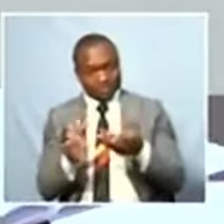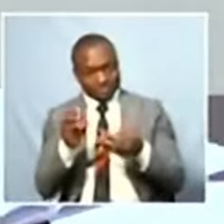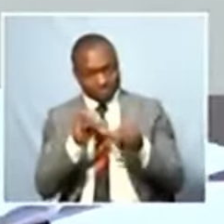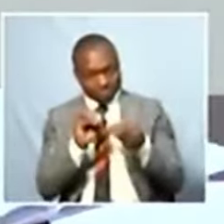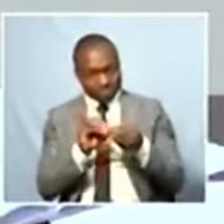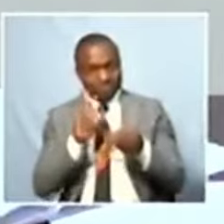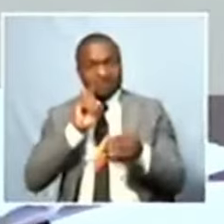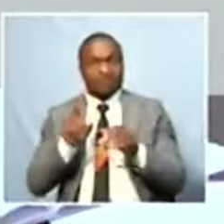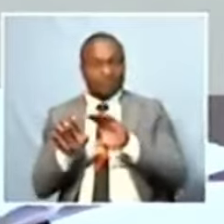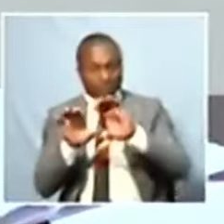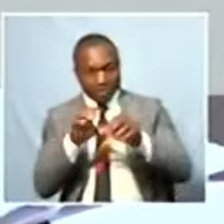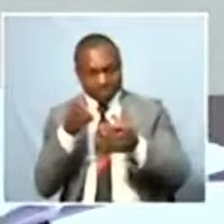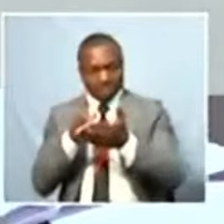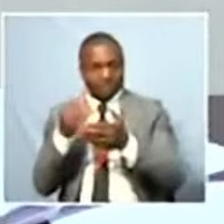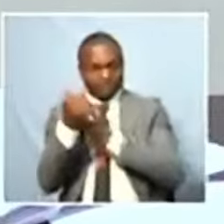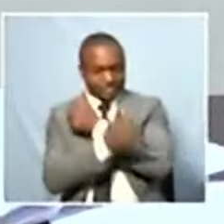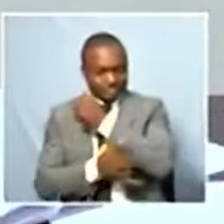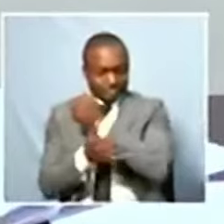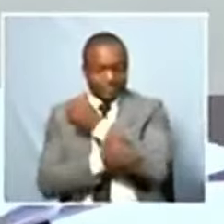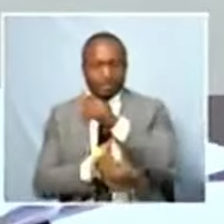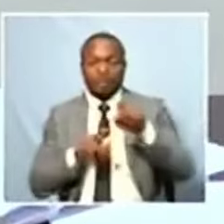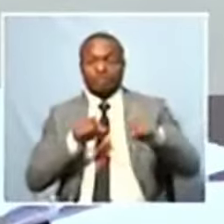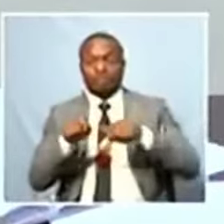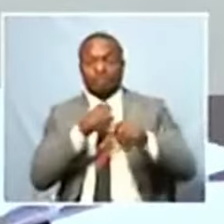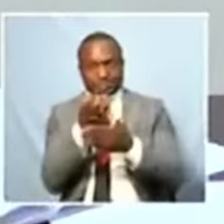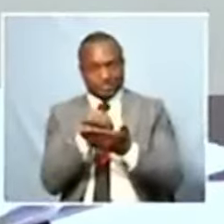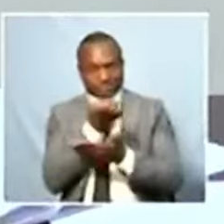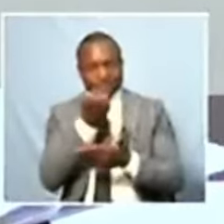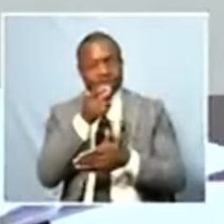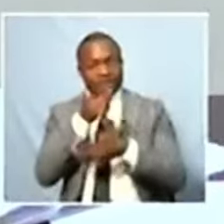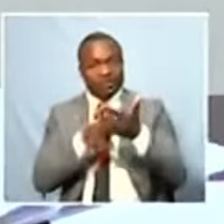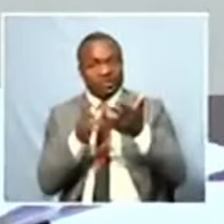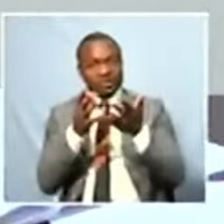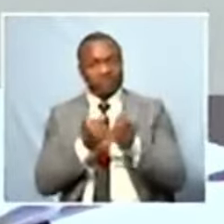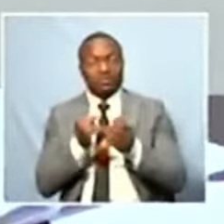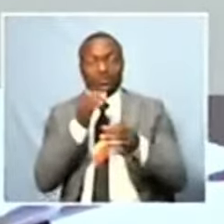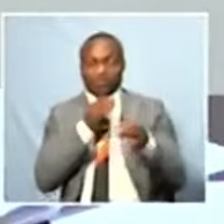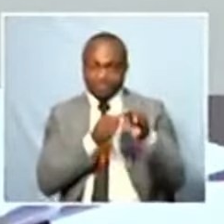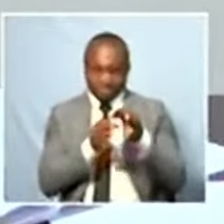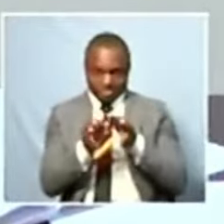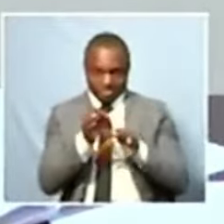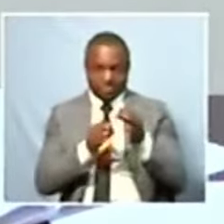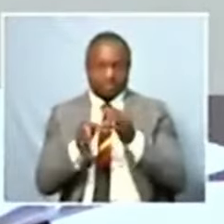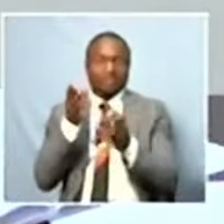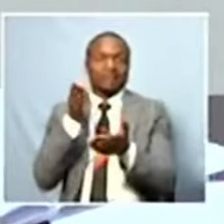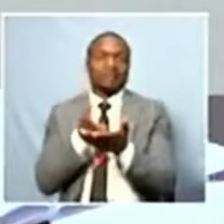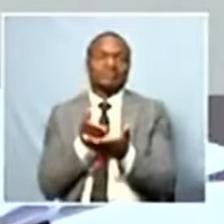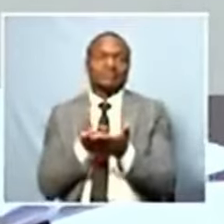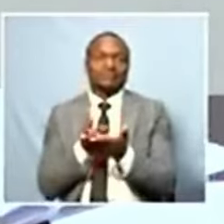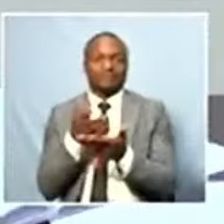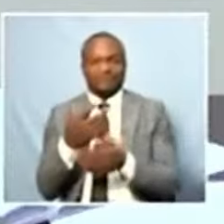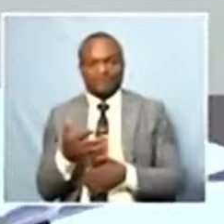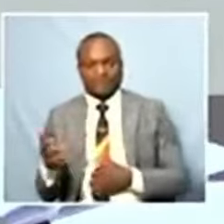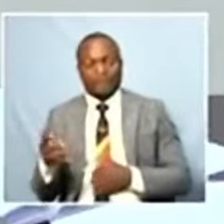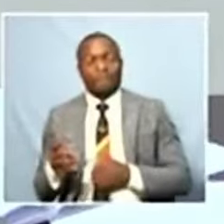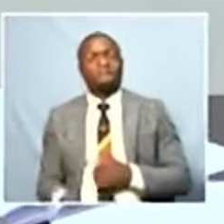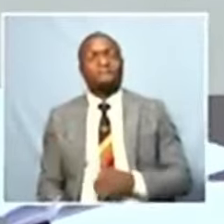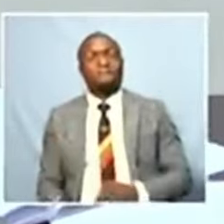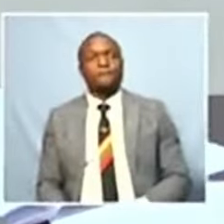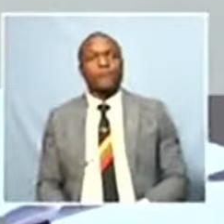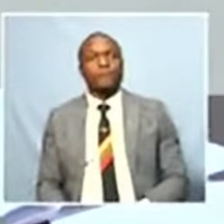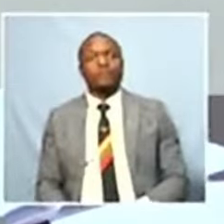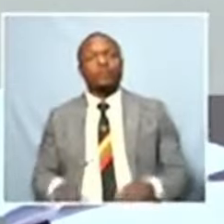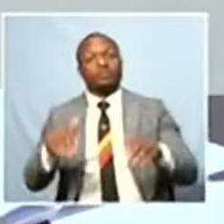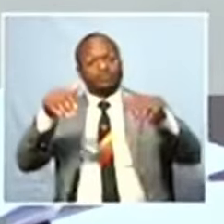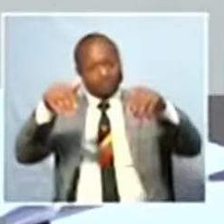for ourselves to run the economy. So that's what I wanted to amplify on these particular aspects. On the